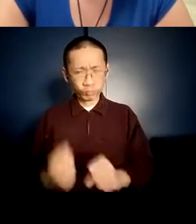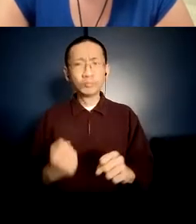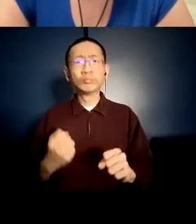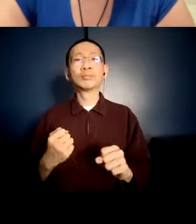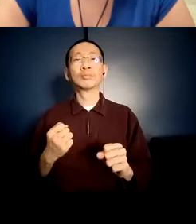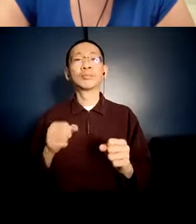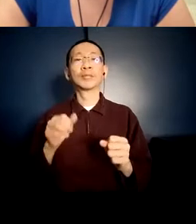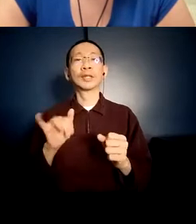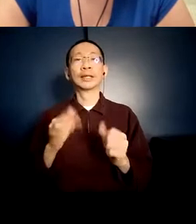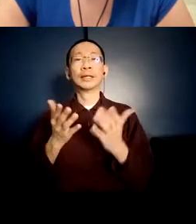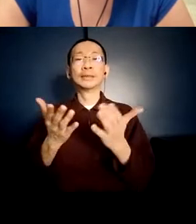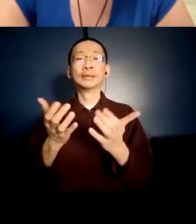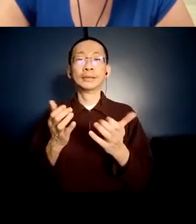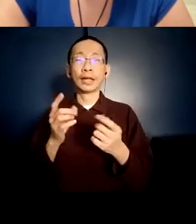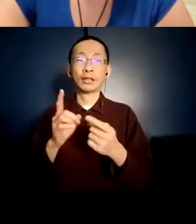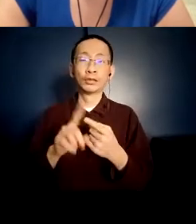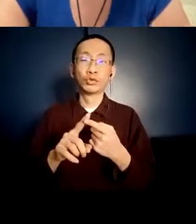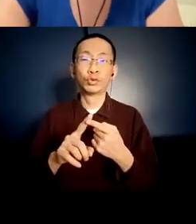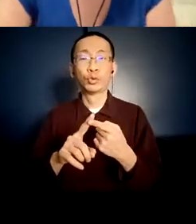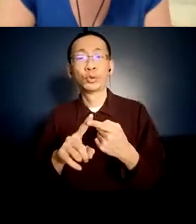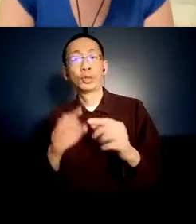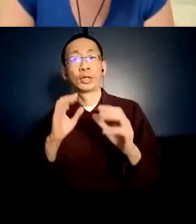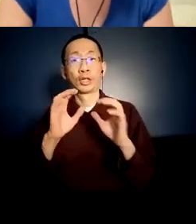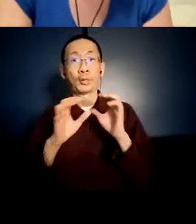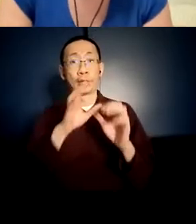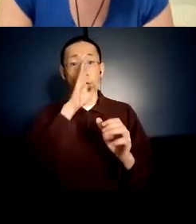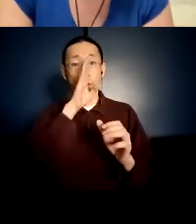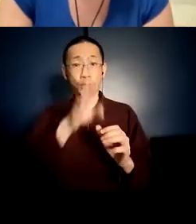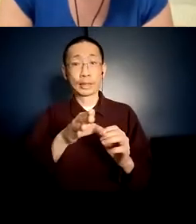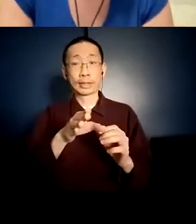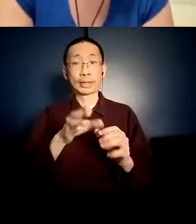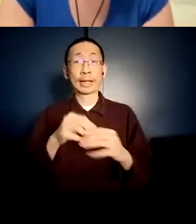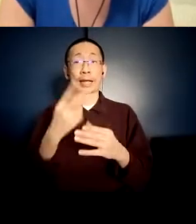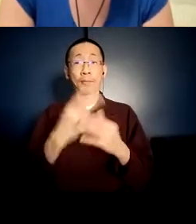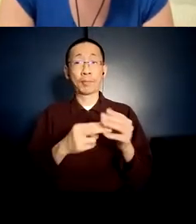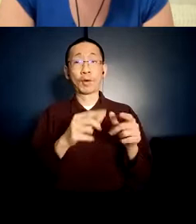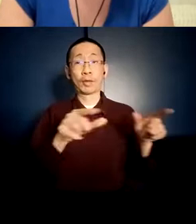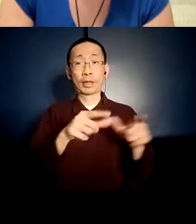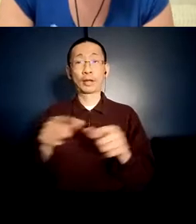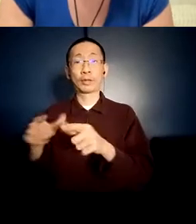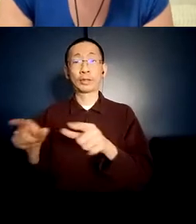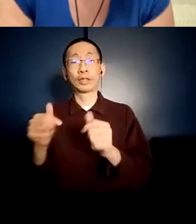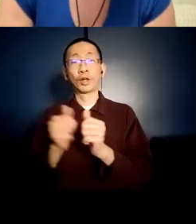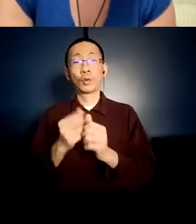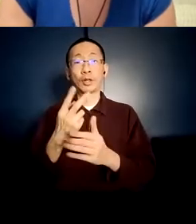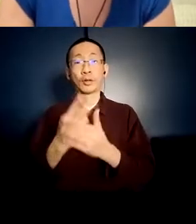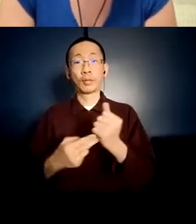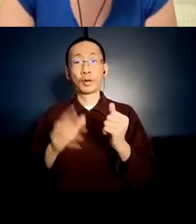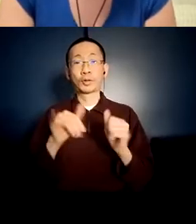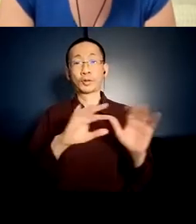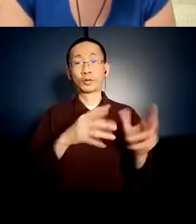a desire to communicate directly in both languages with both of those